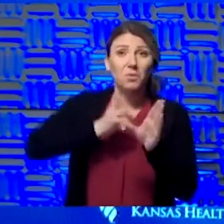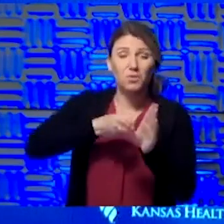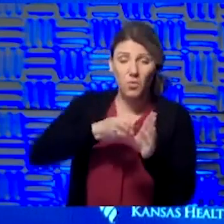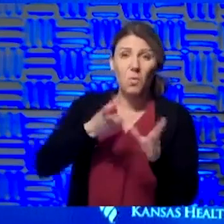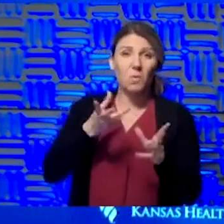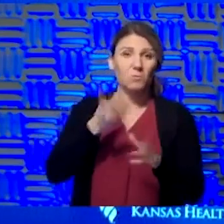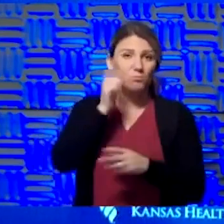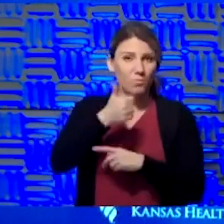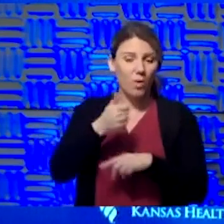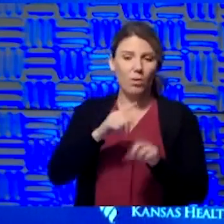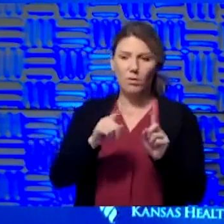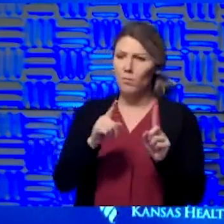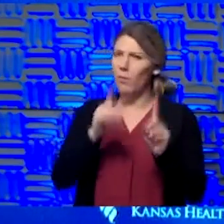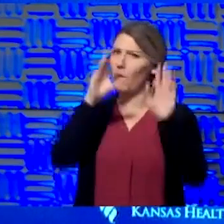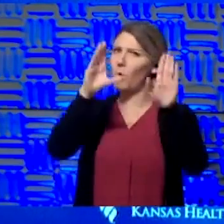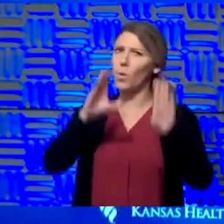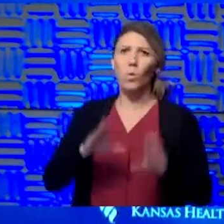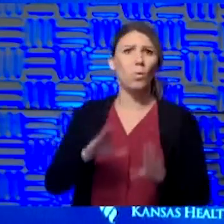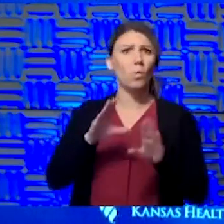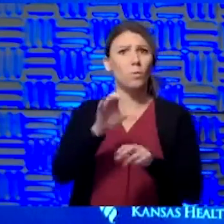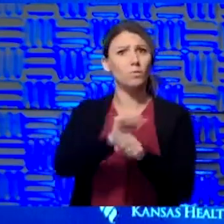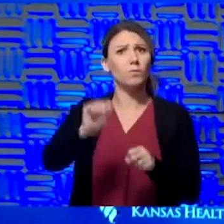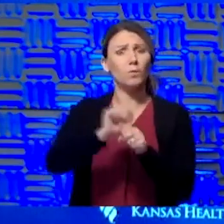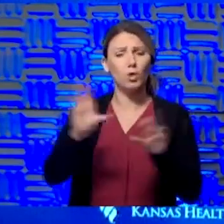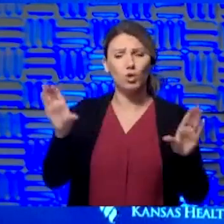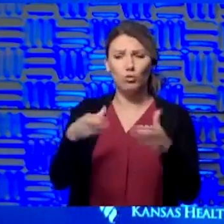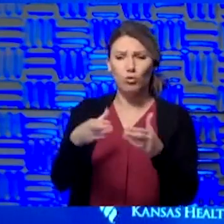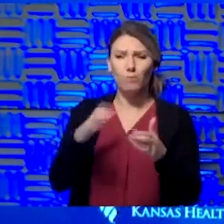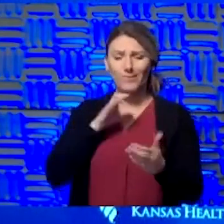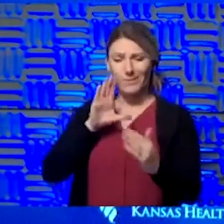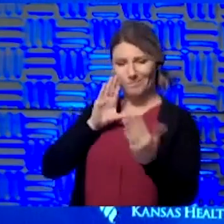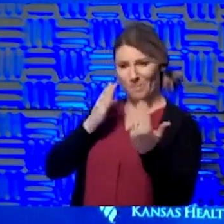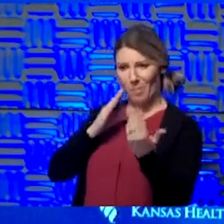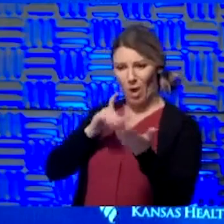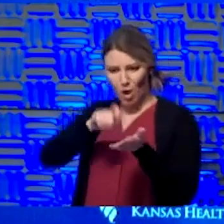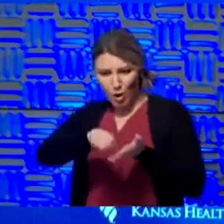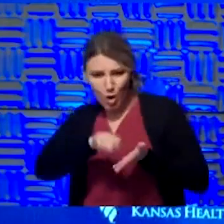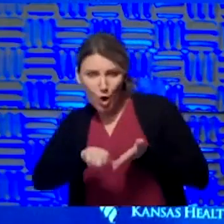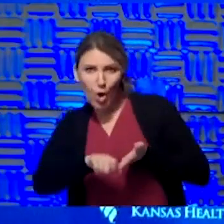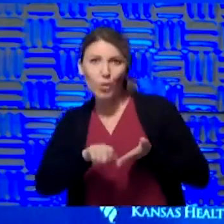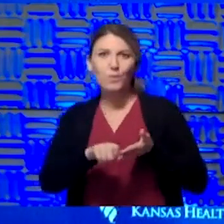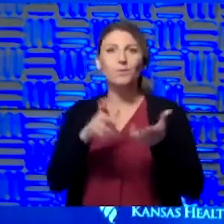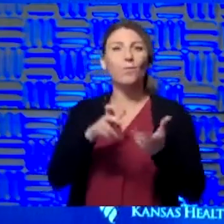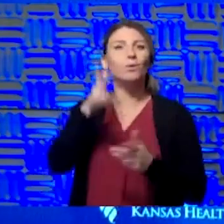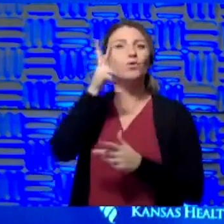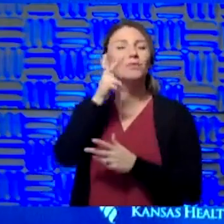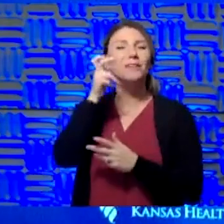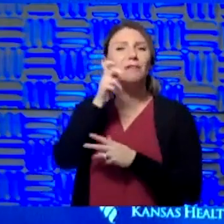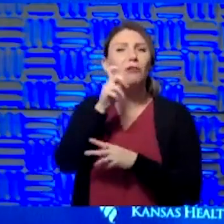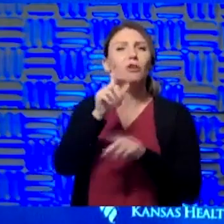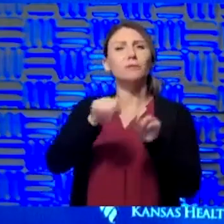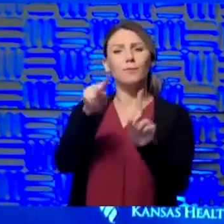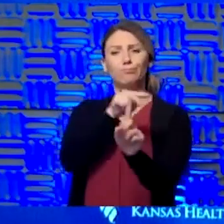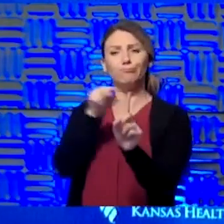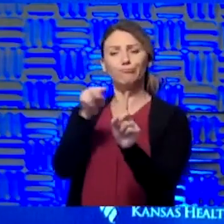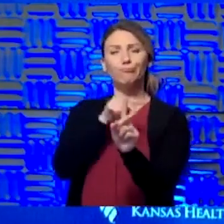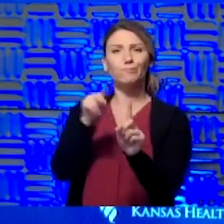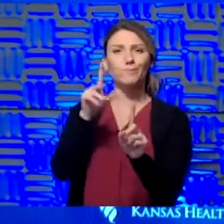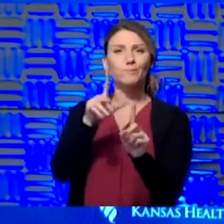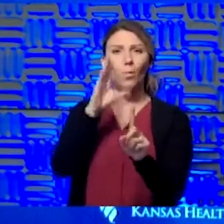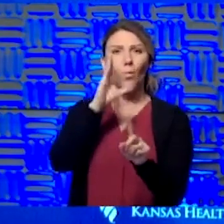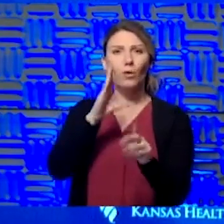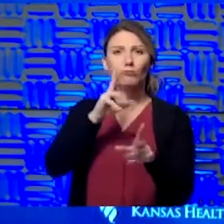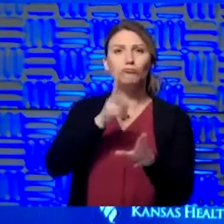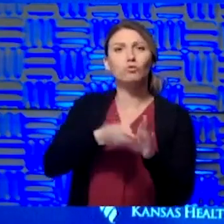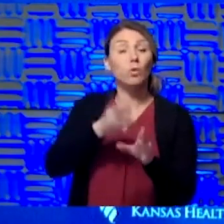group where we've all been comparing notes and working together throughout the community. And I want you to hear that. So they'll all be on the phone call tomorrow. So